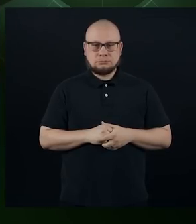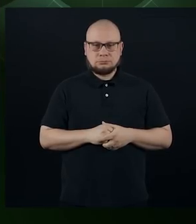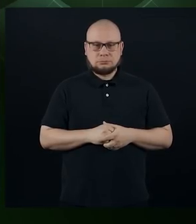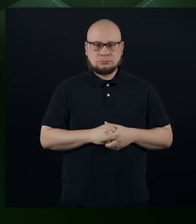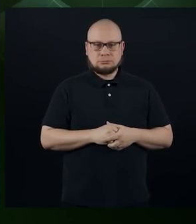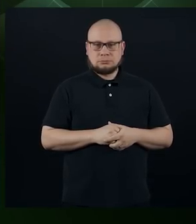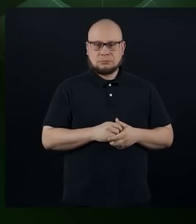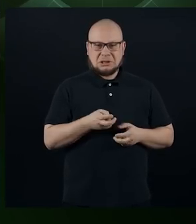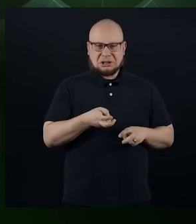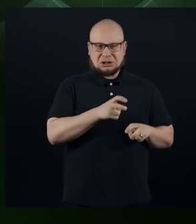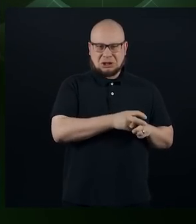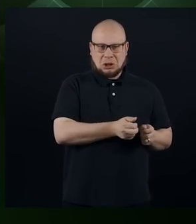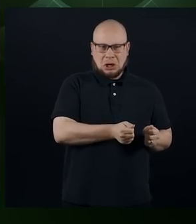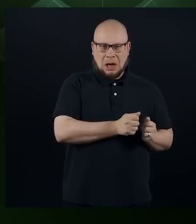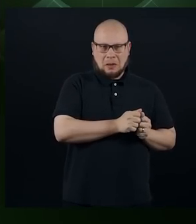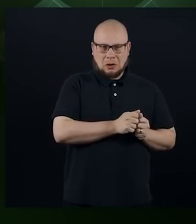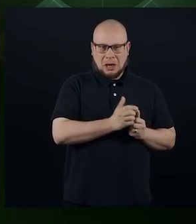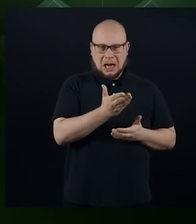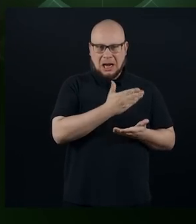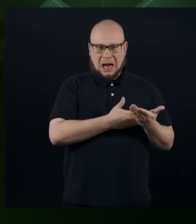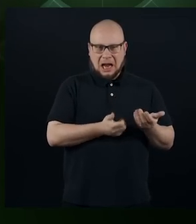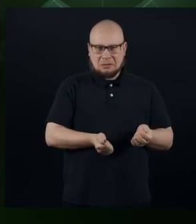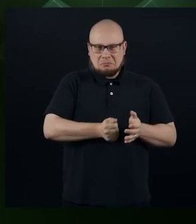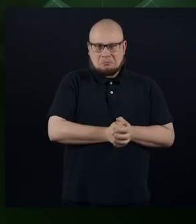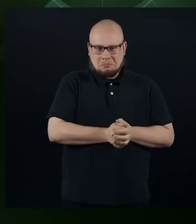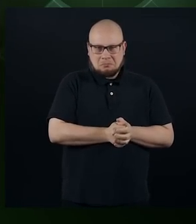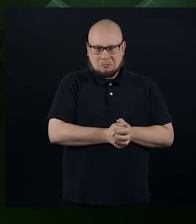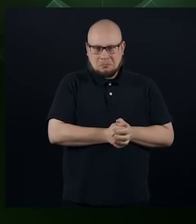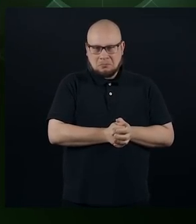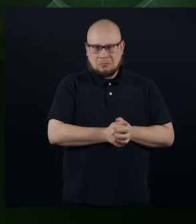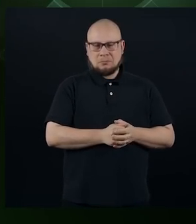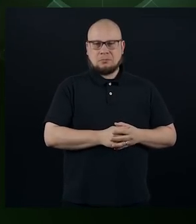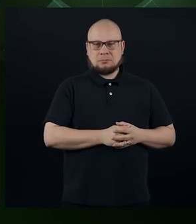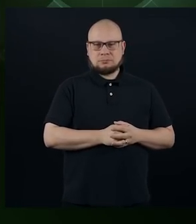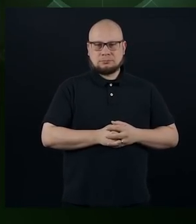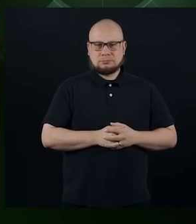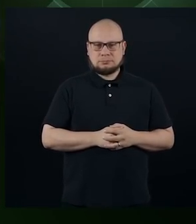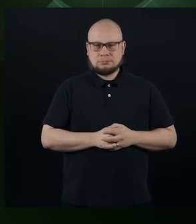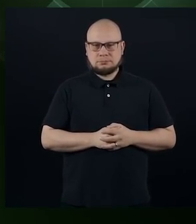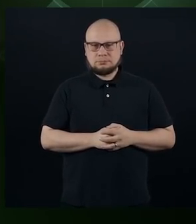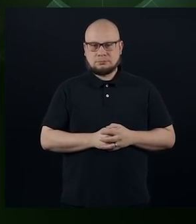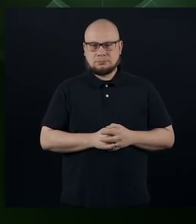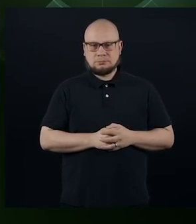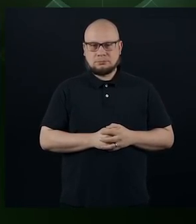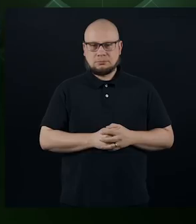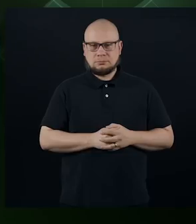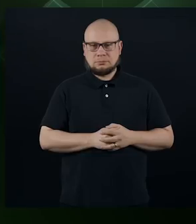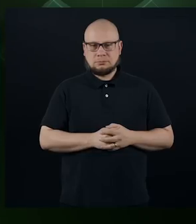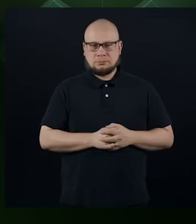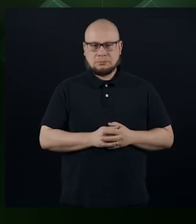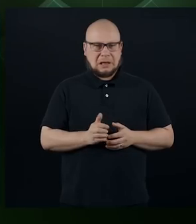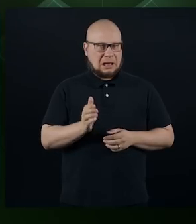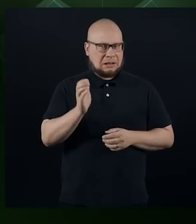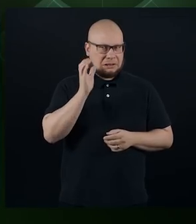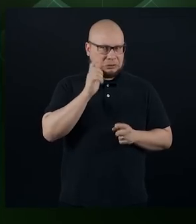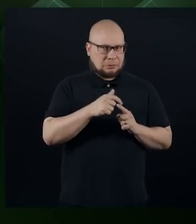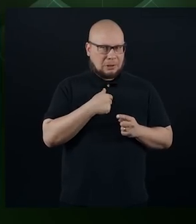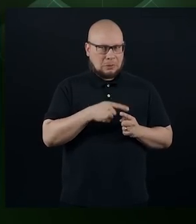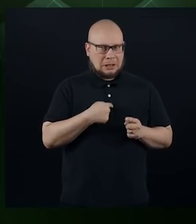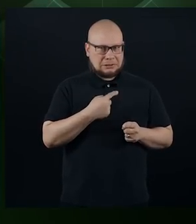hands inboard. That be the best way to repel boarders. And mark well me words,